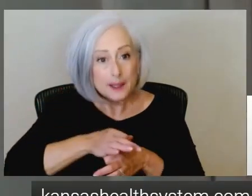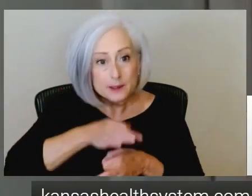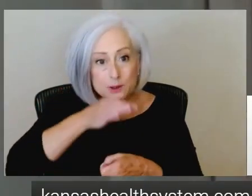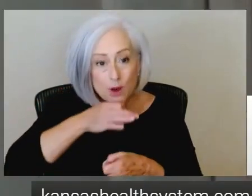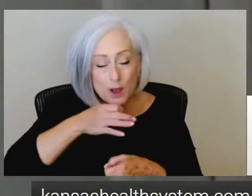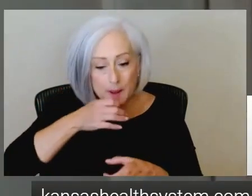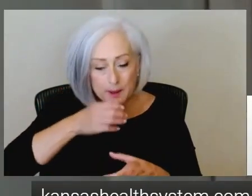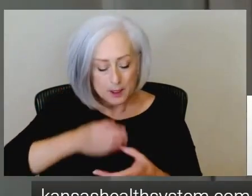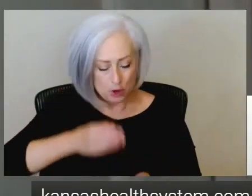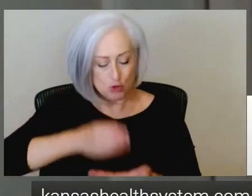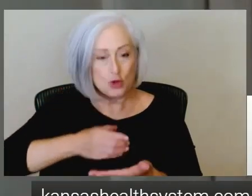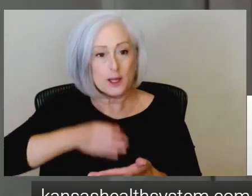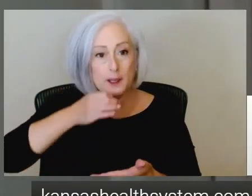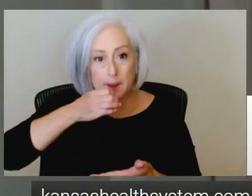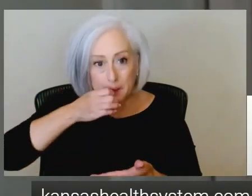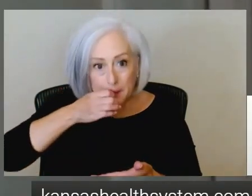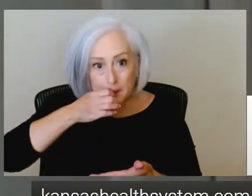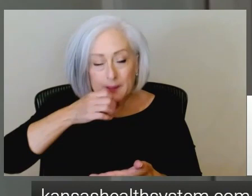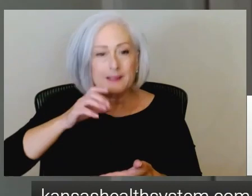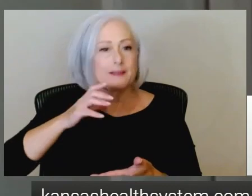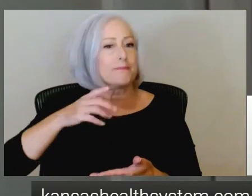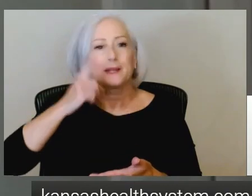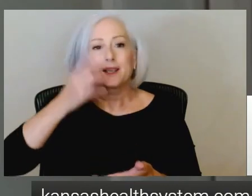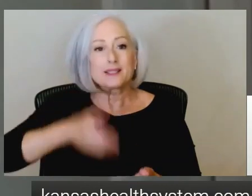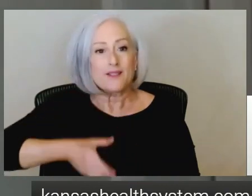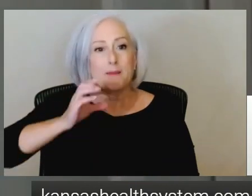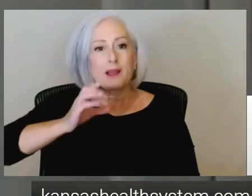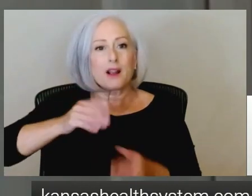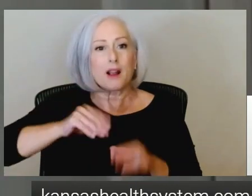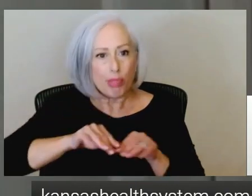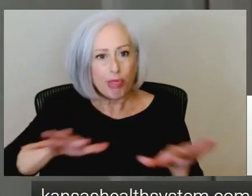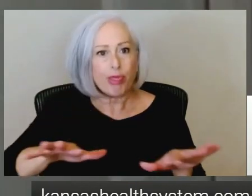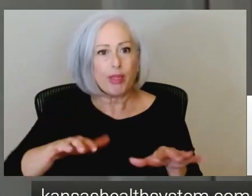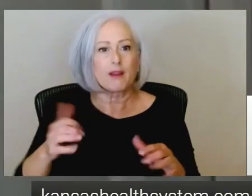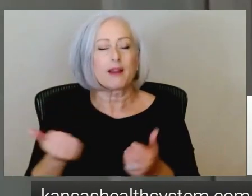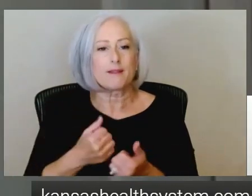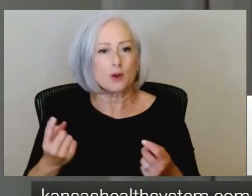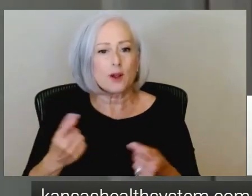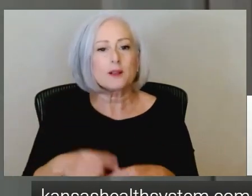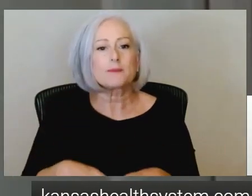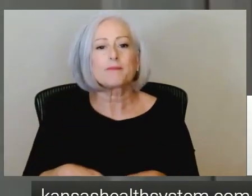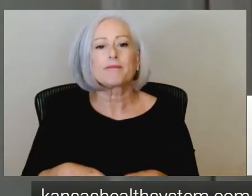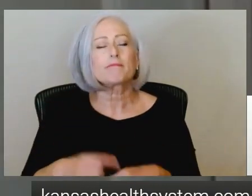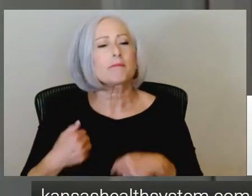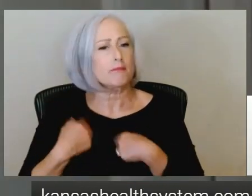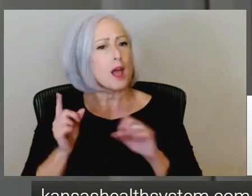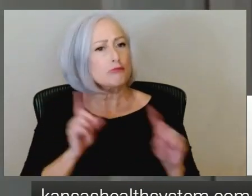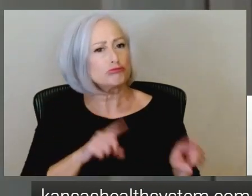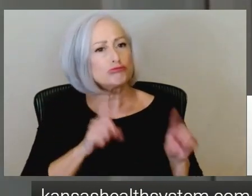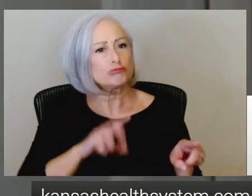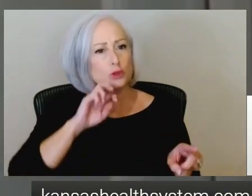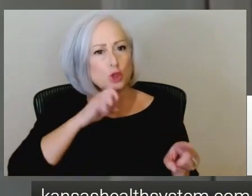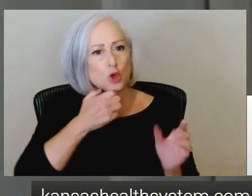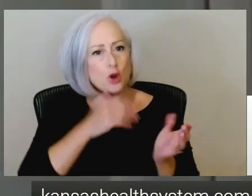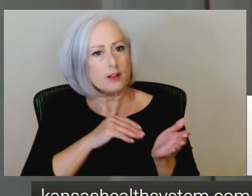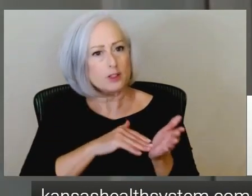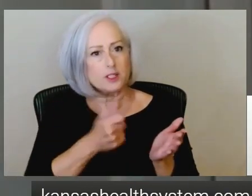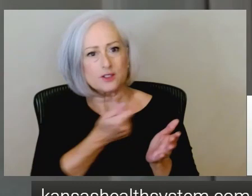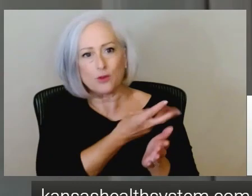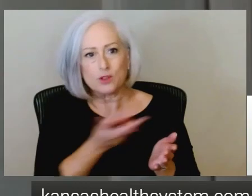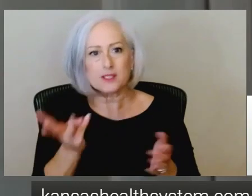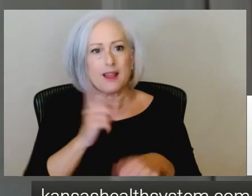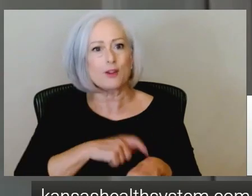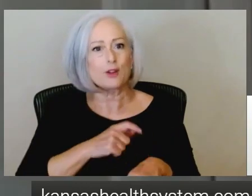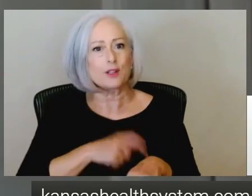fact, I had a neurologist that I had gone to for years. He said, I